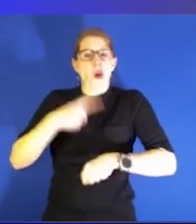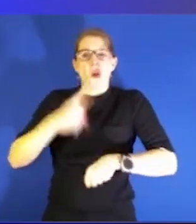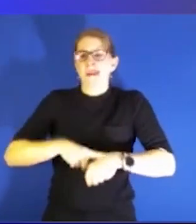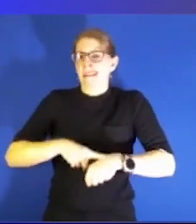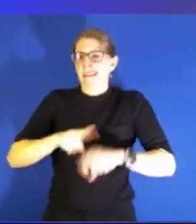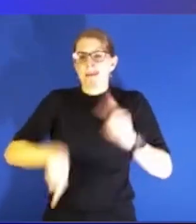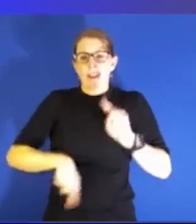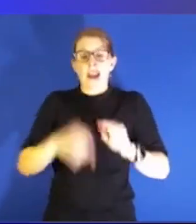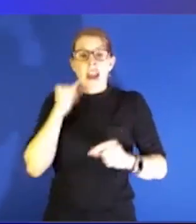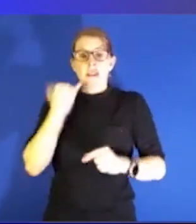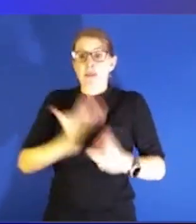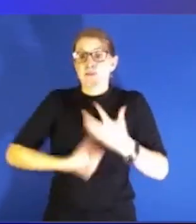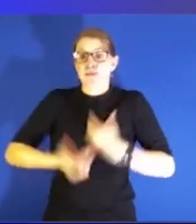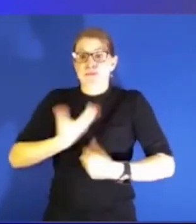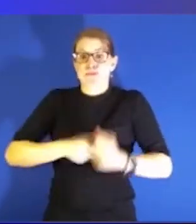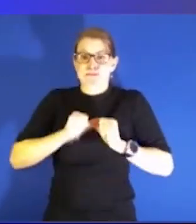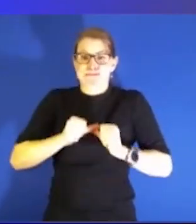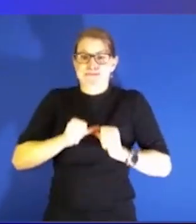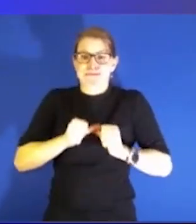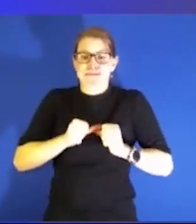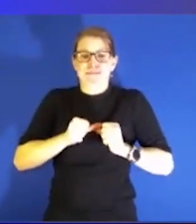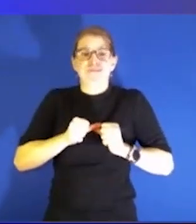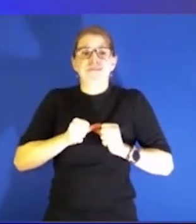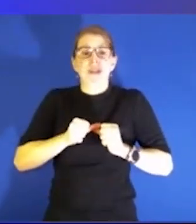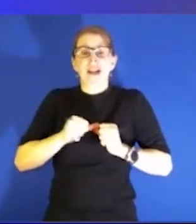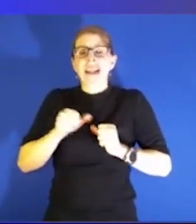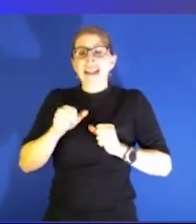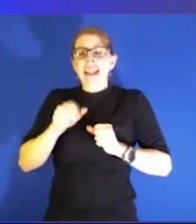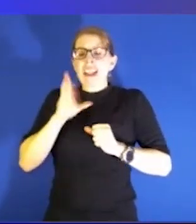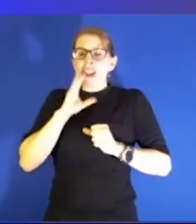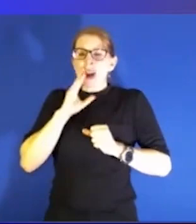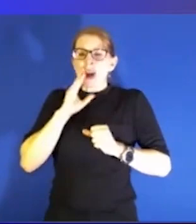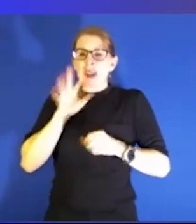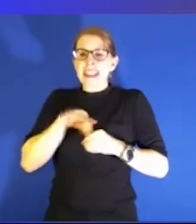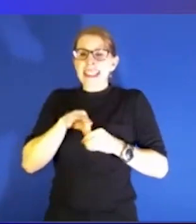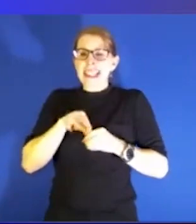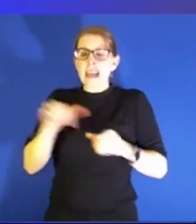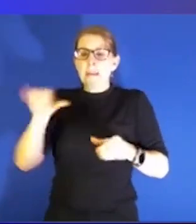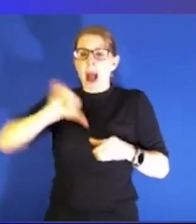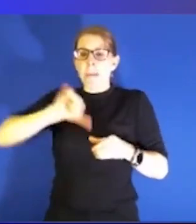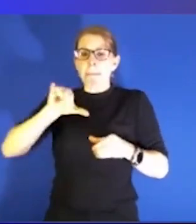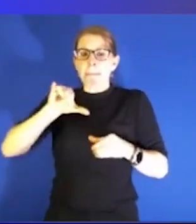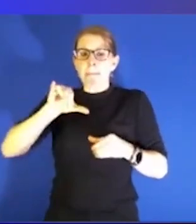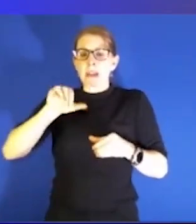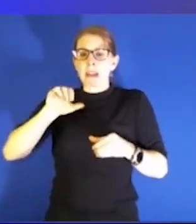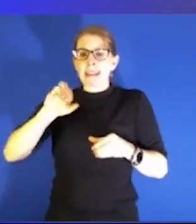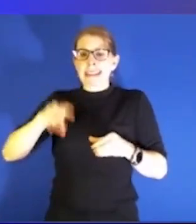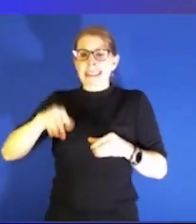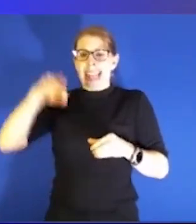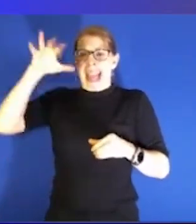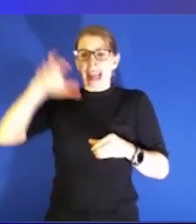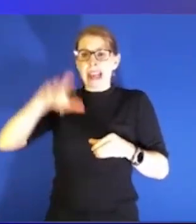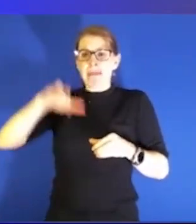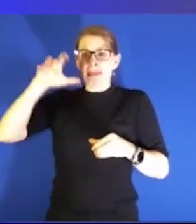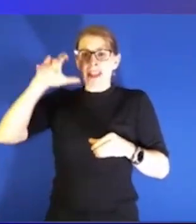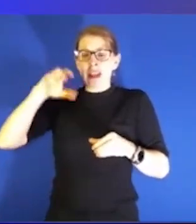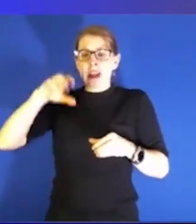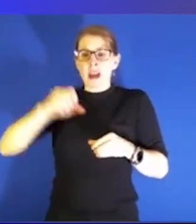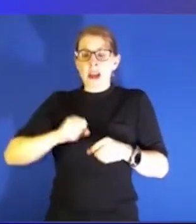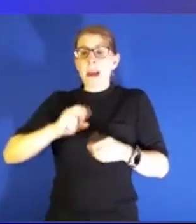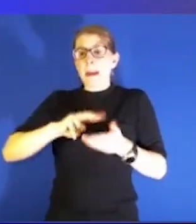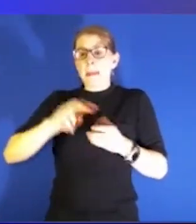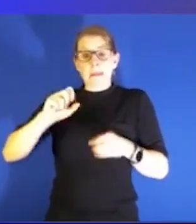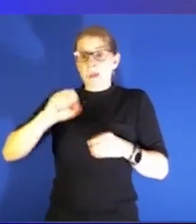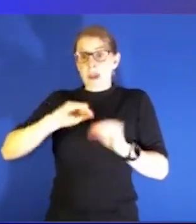it for a long time, things sort of like that teapot that has no escape valve, no steam valve, things blow up. So either